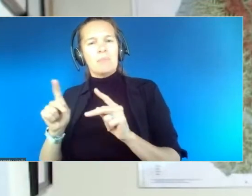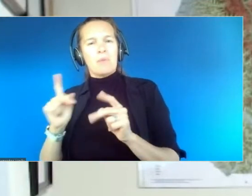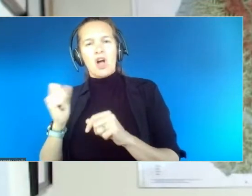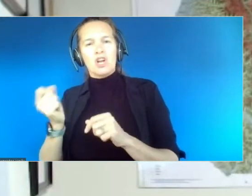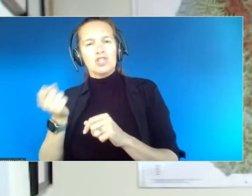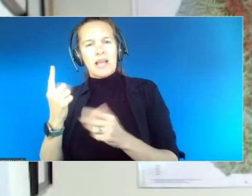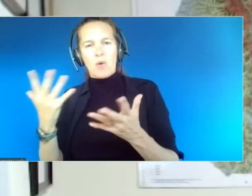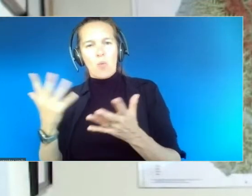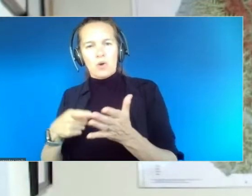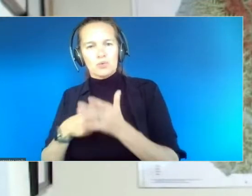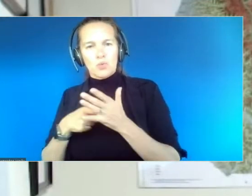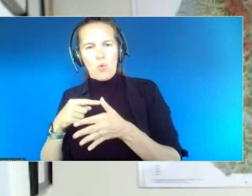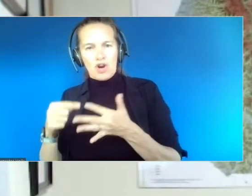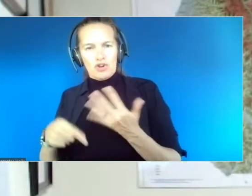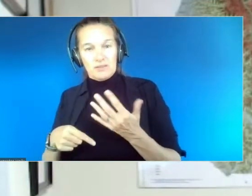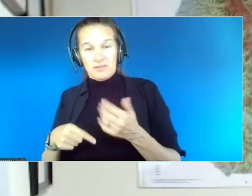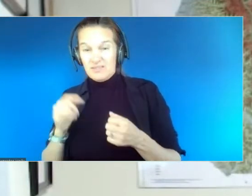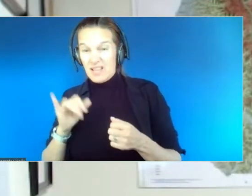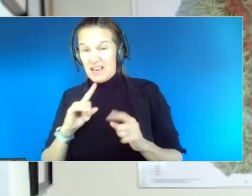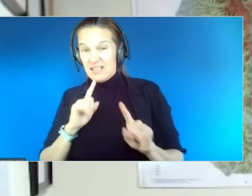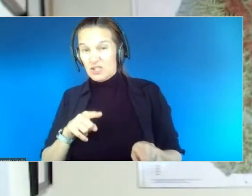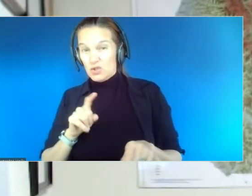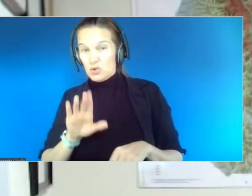them. Does that help answer the question, Sarah?